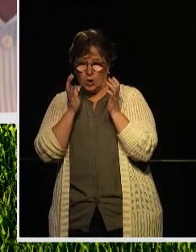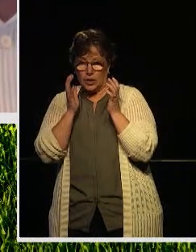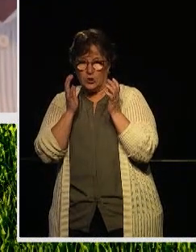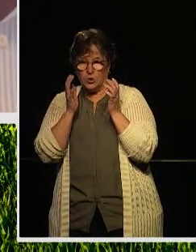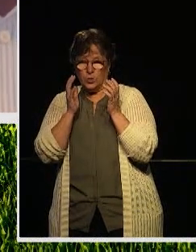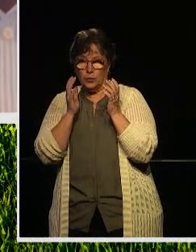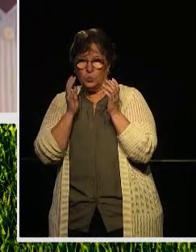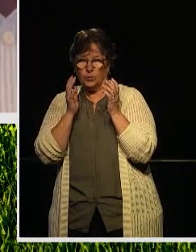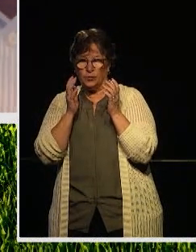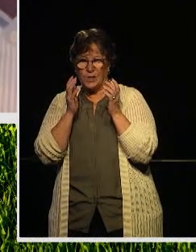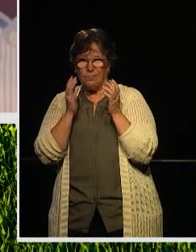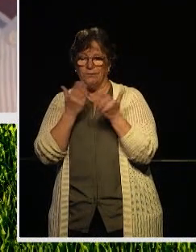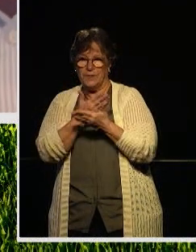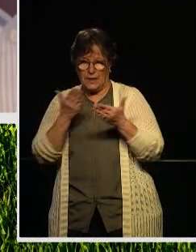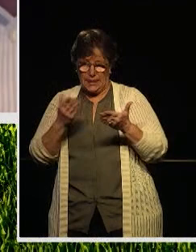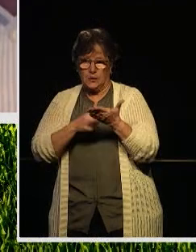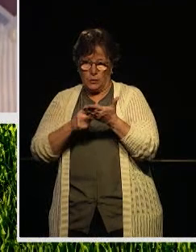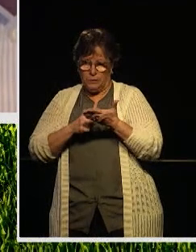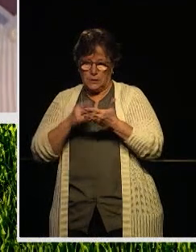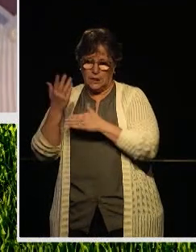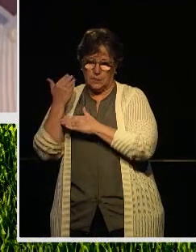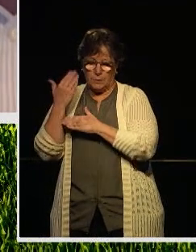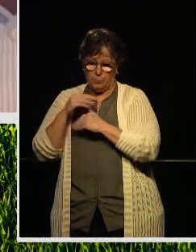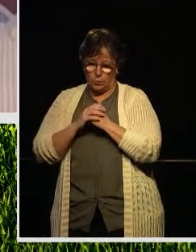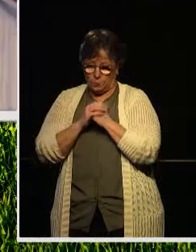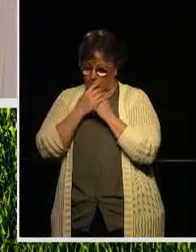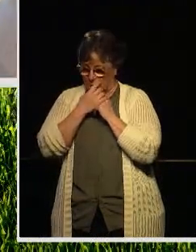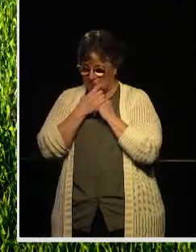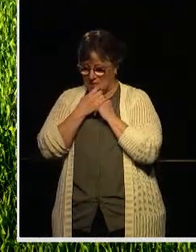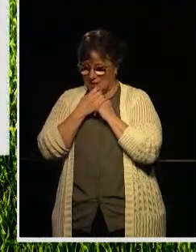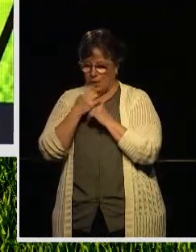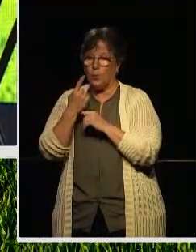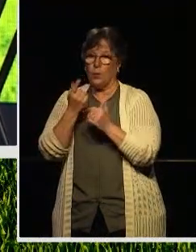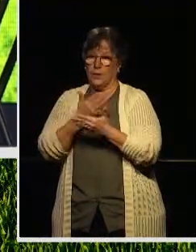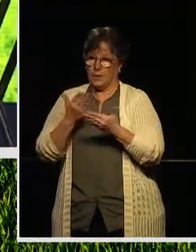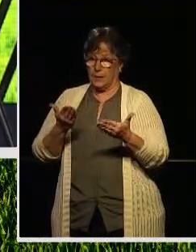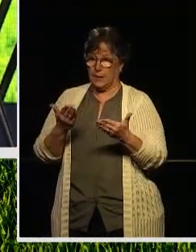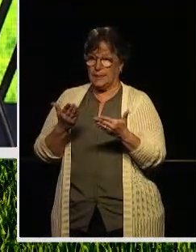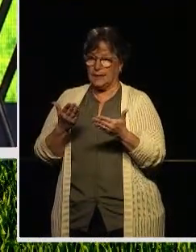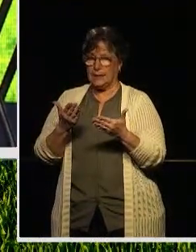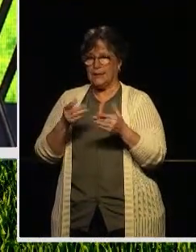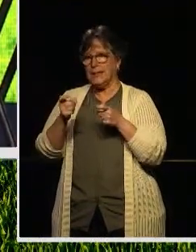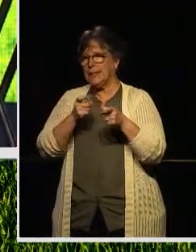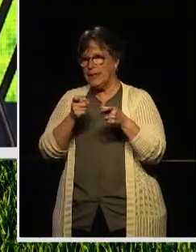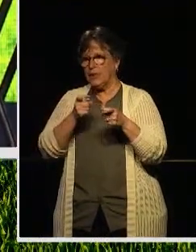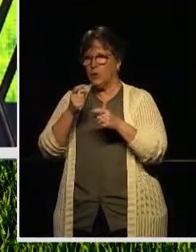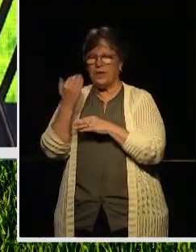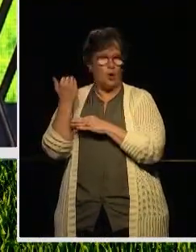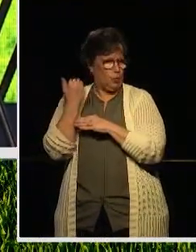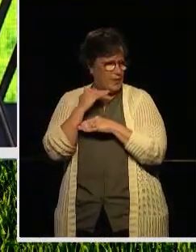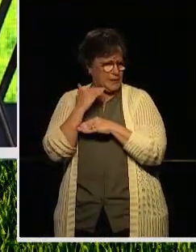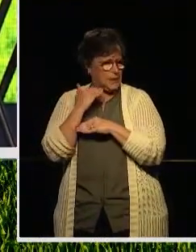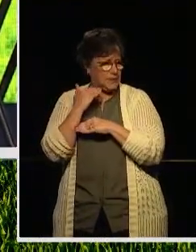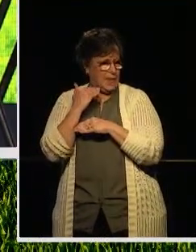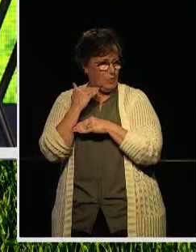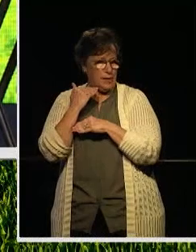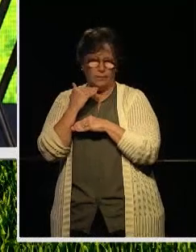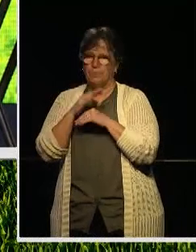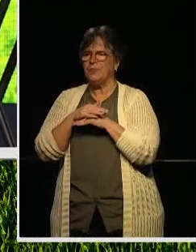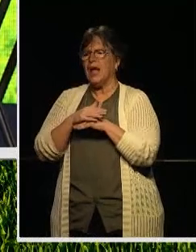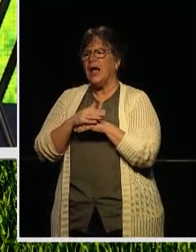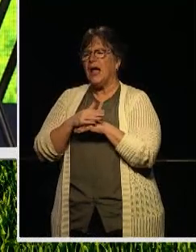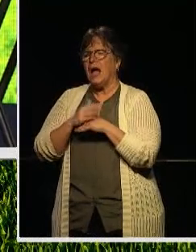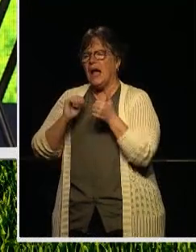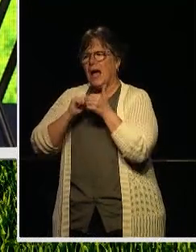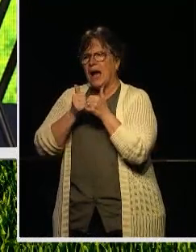that have already been made, I think one of the things is dealing with risk. How do we involve the rest of the